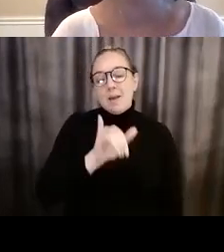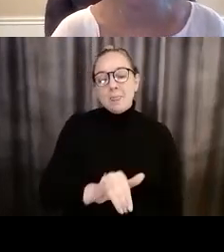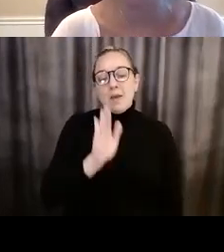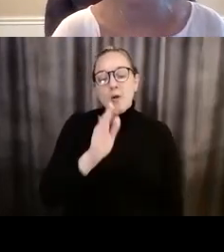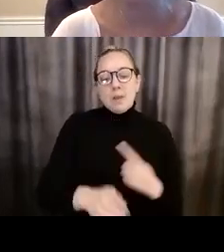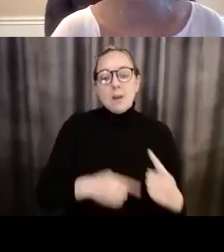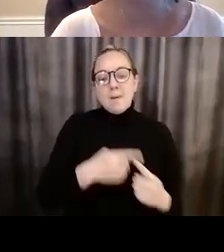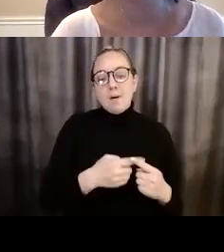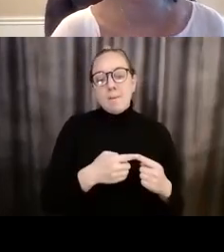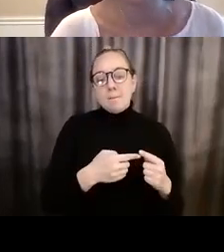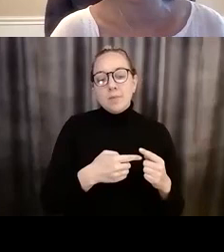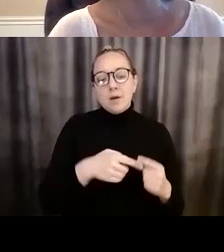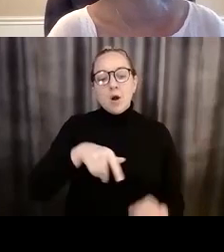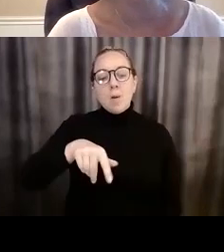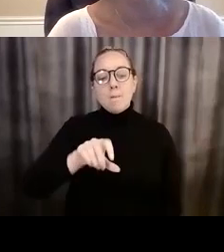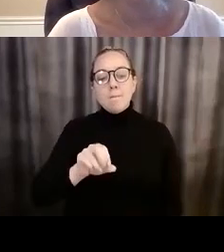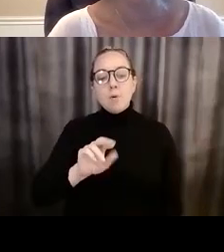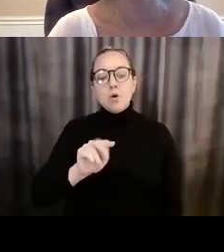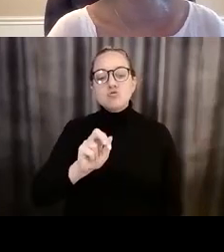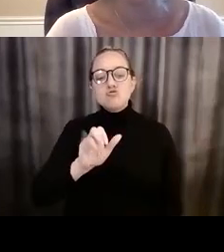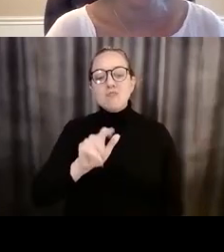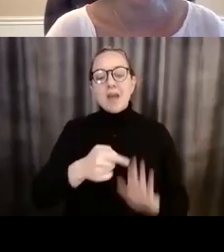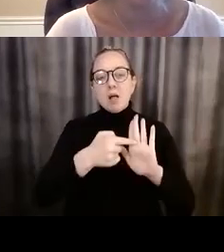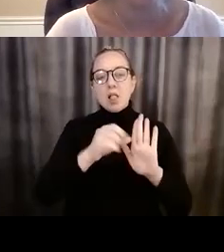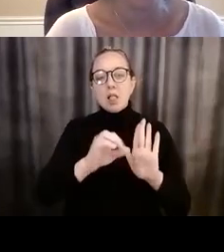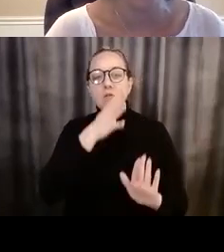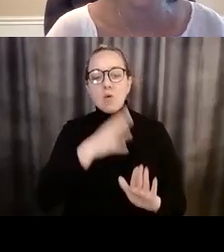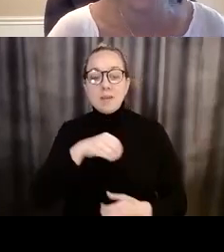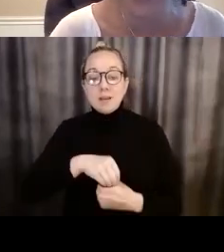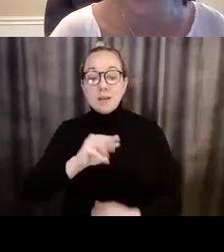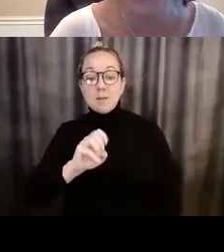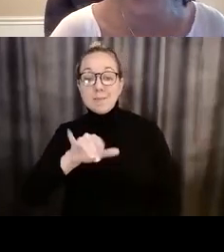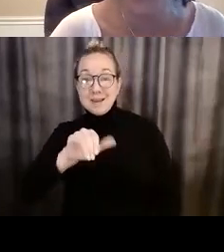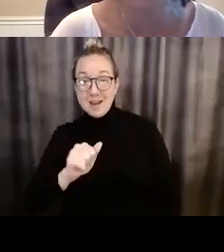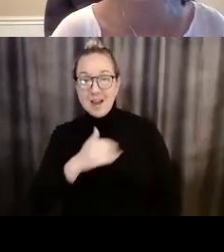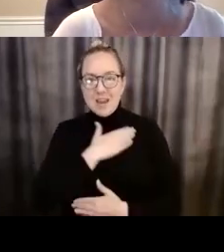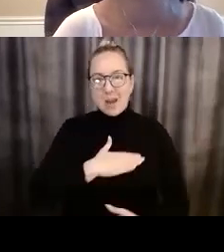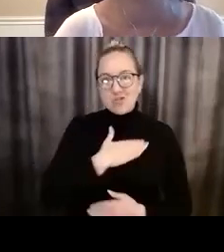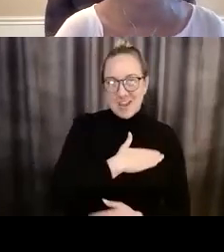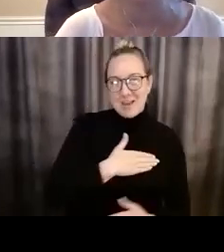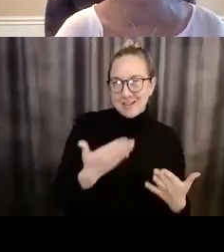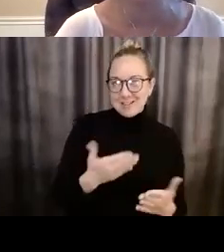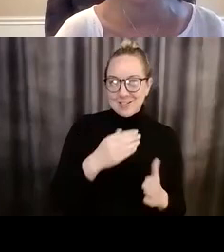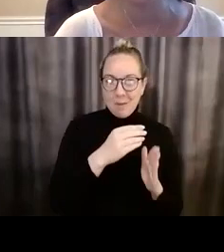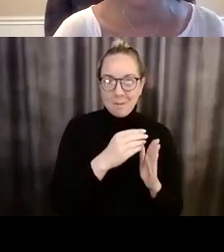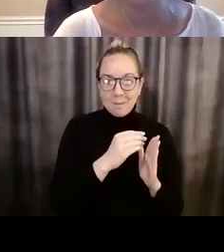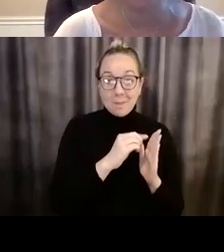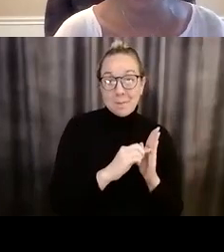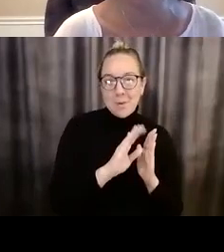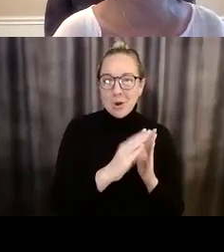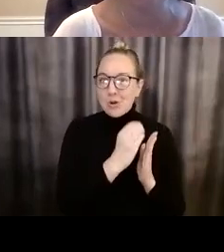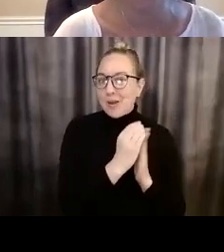of women in media and entertainment. So mark your calendars, because this is Friday,